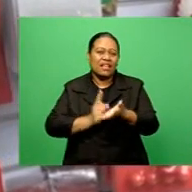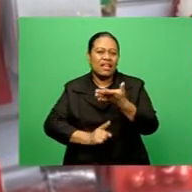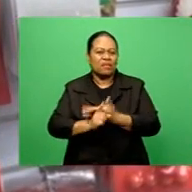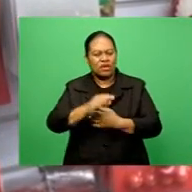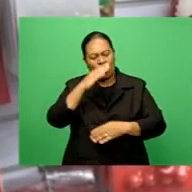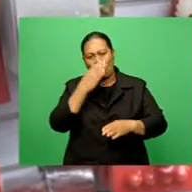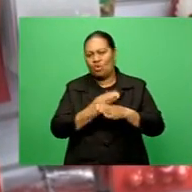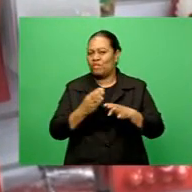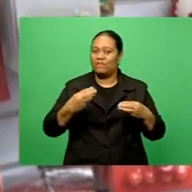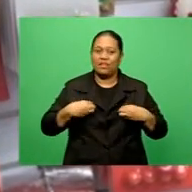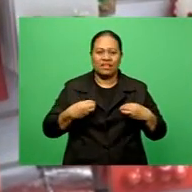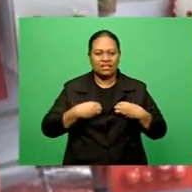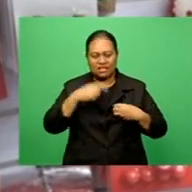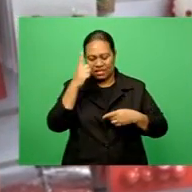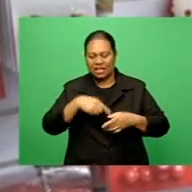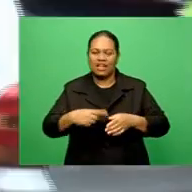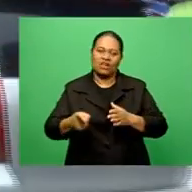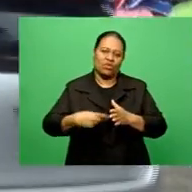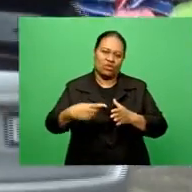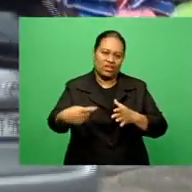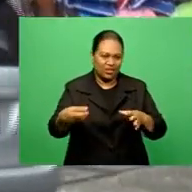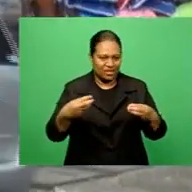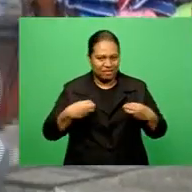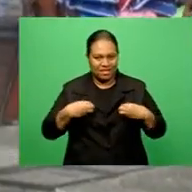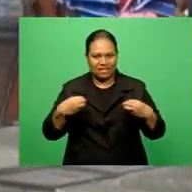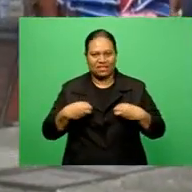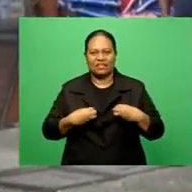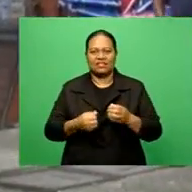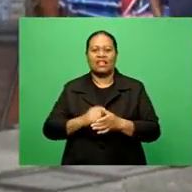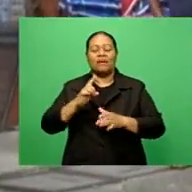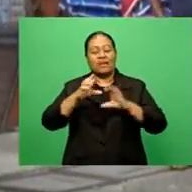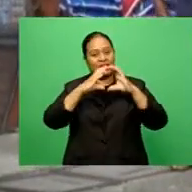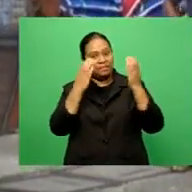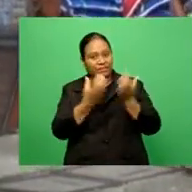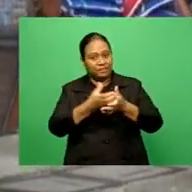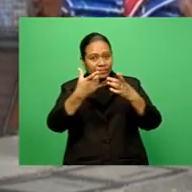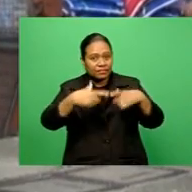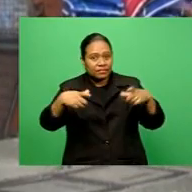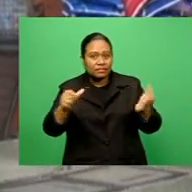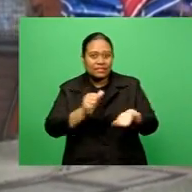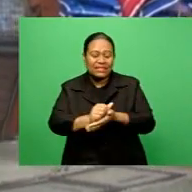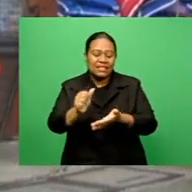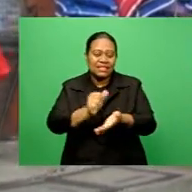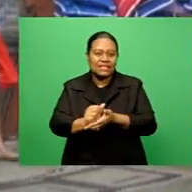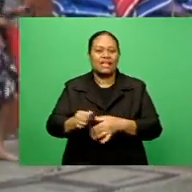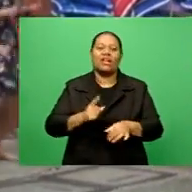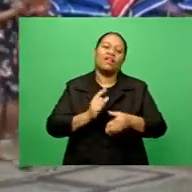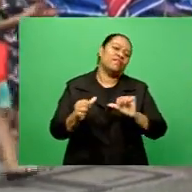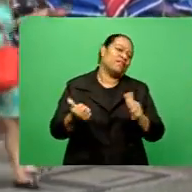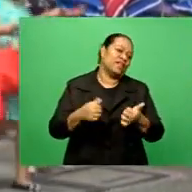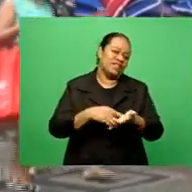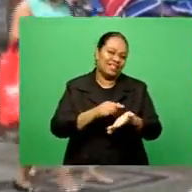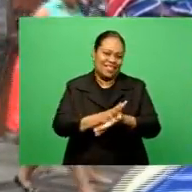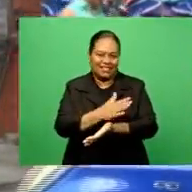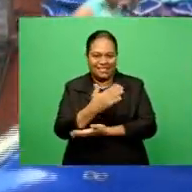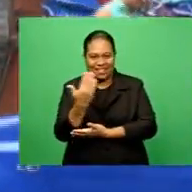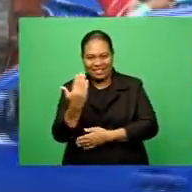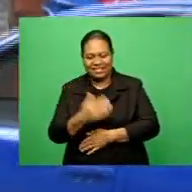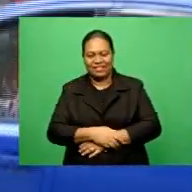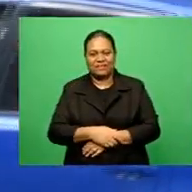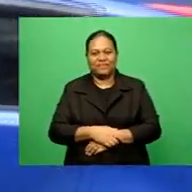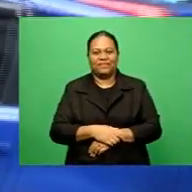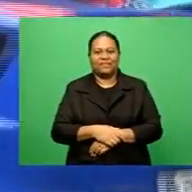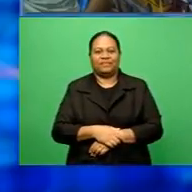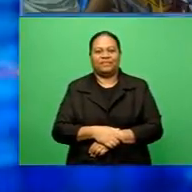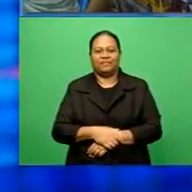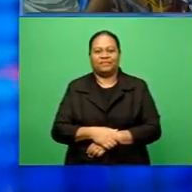make enough revenue to maintain their businesses. The Christmas in the City sale ends this Thursday. Jeshu Lal,